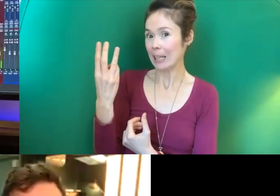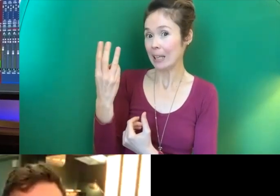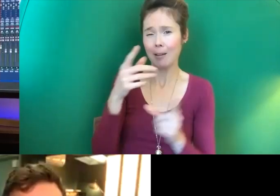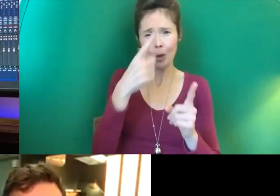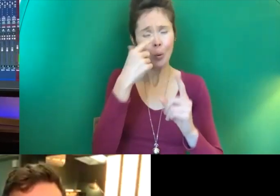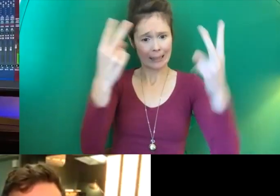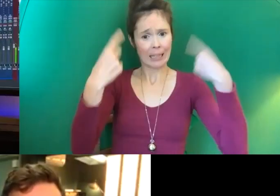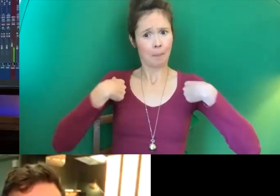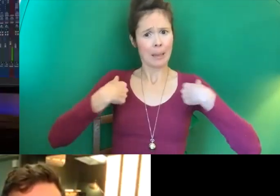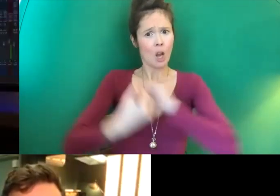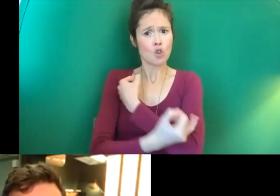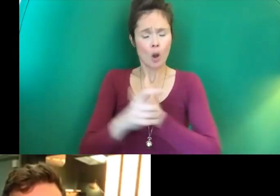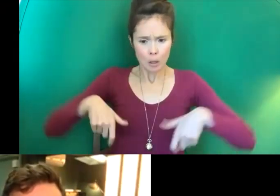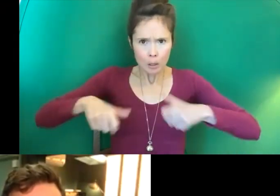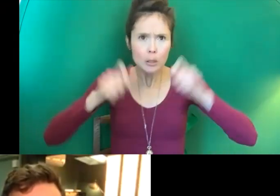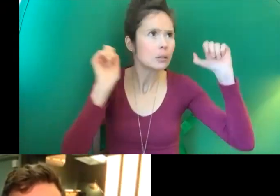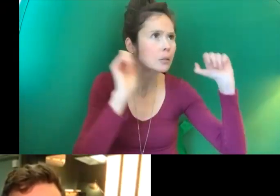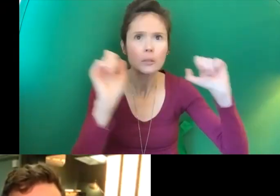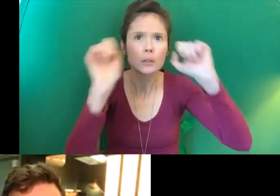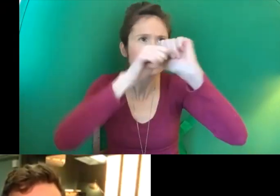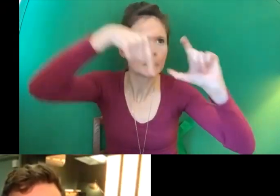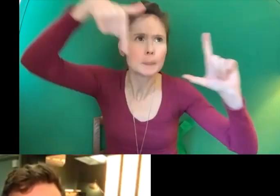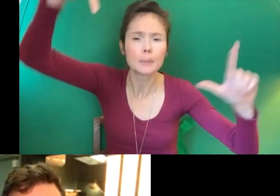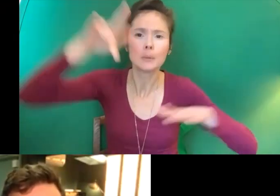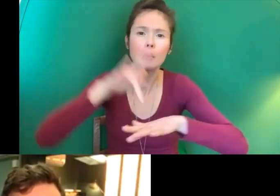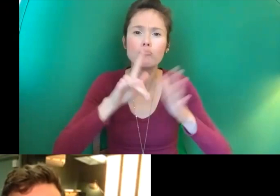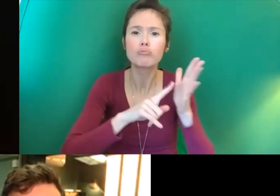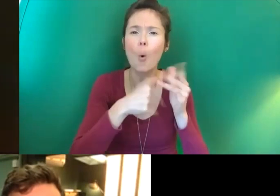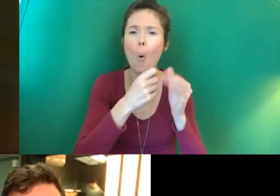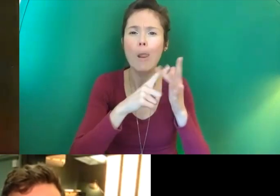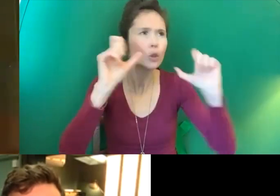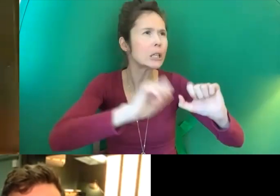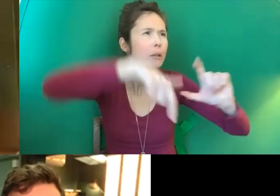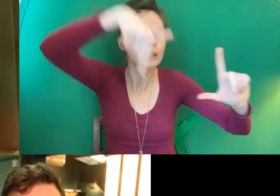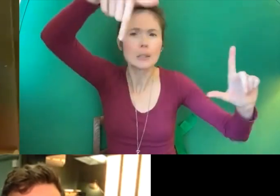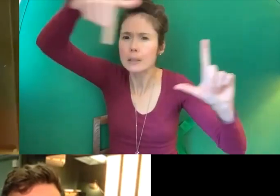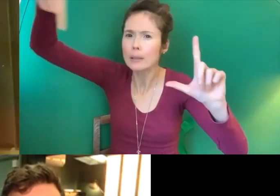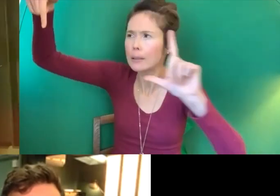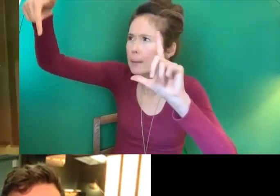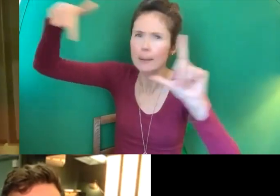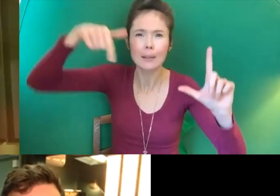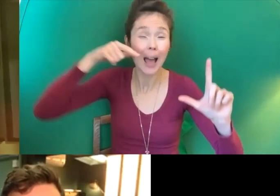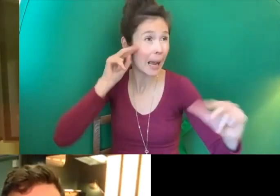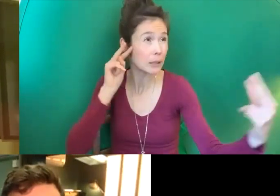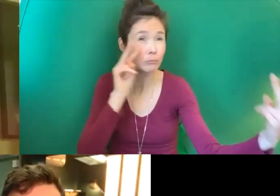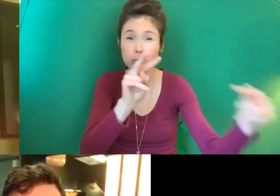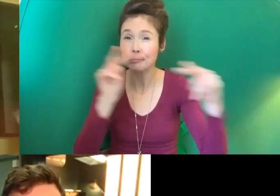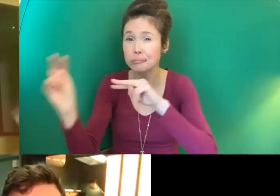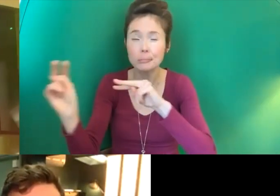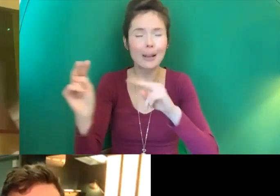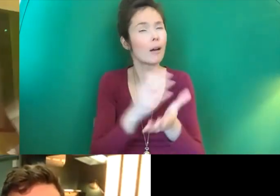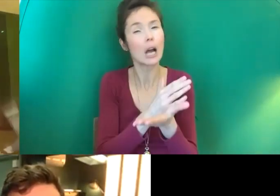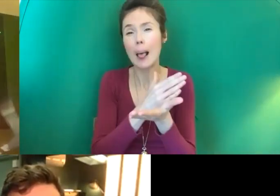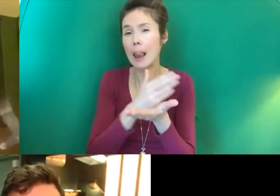see the ProLogic screens from Studio 3, and there's me and John working there, and